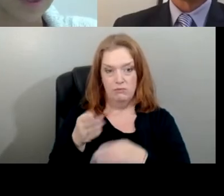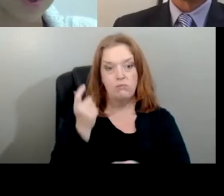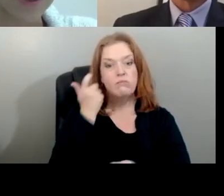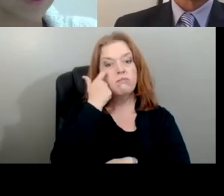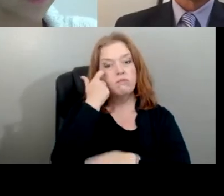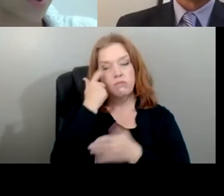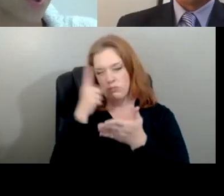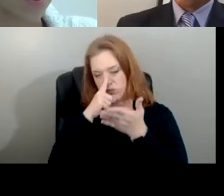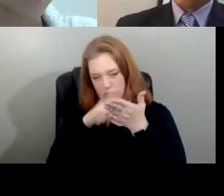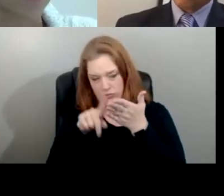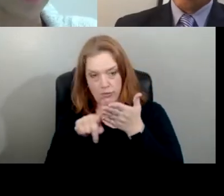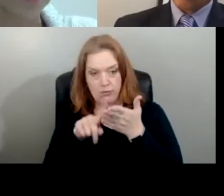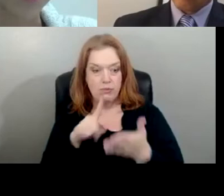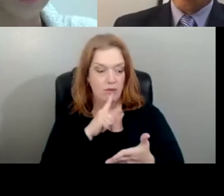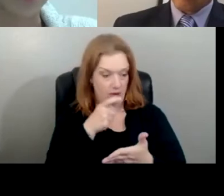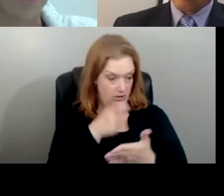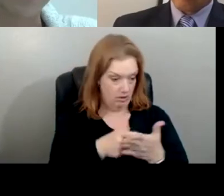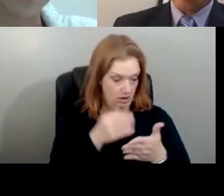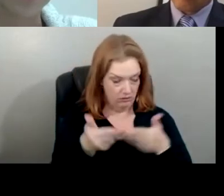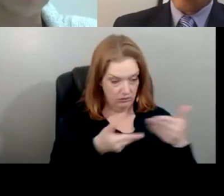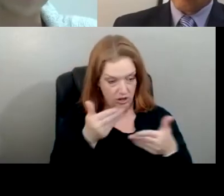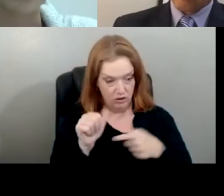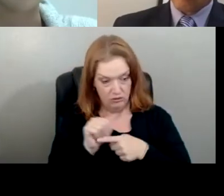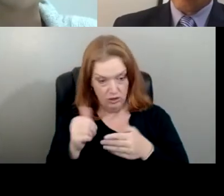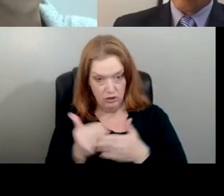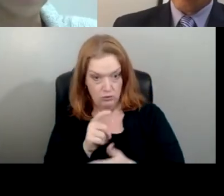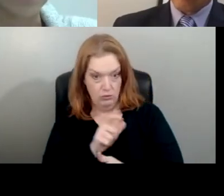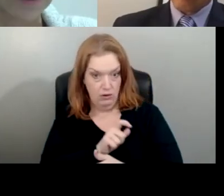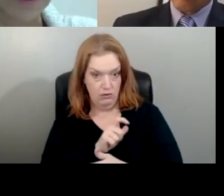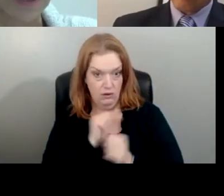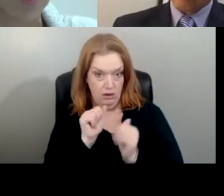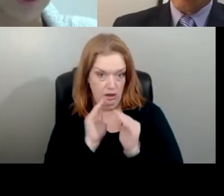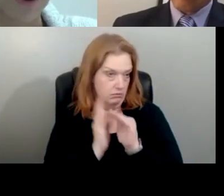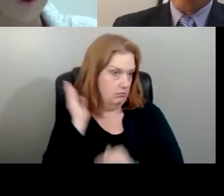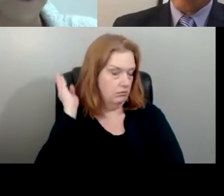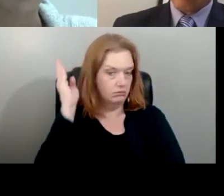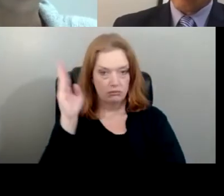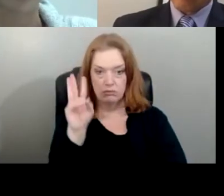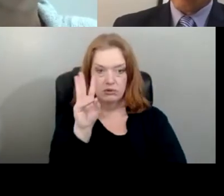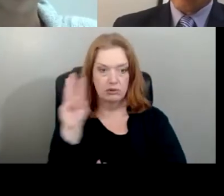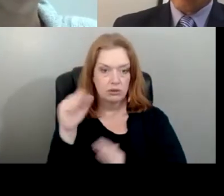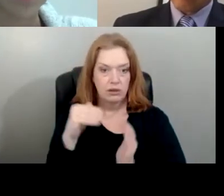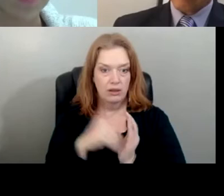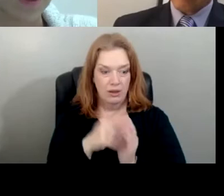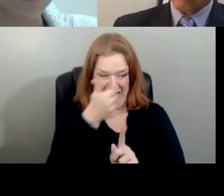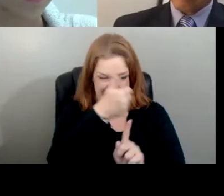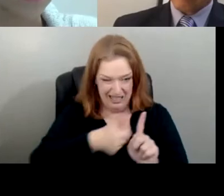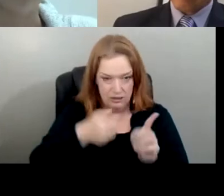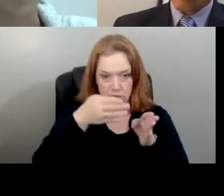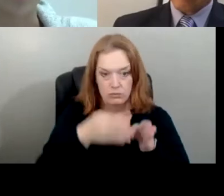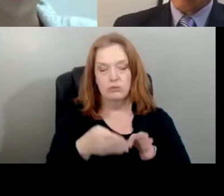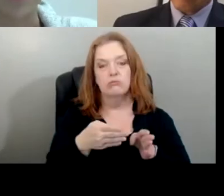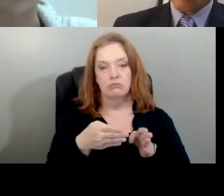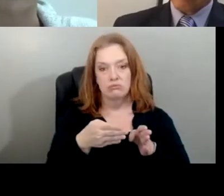has suggested that the cost for hiring and training new officers can exceed $60,000 per recruit. So that's